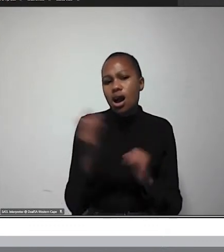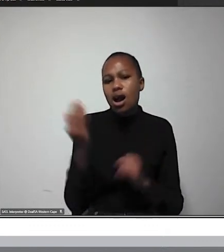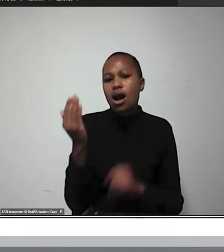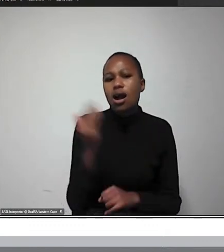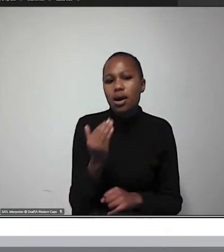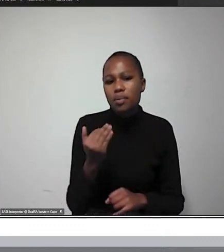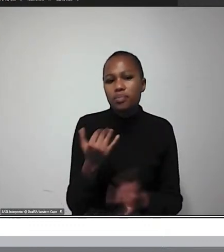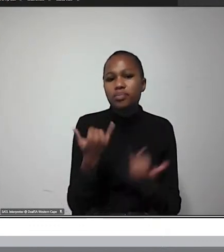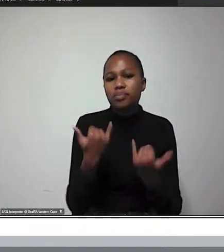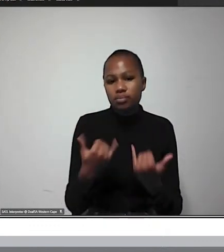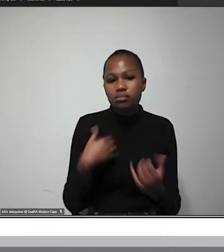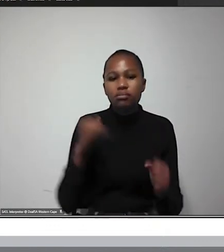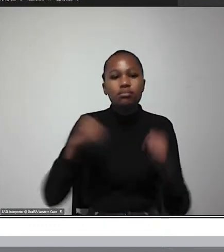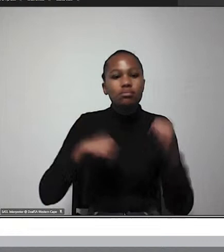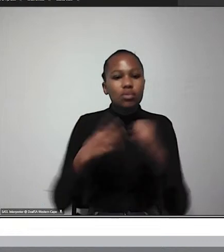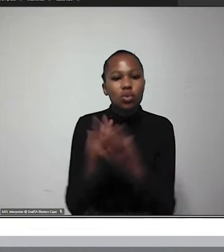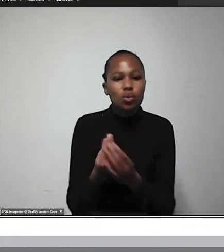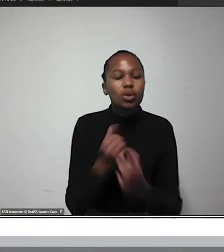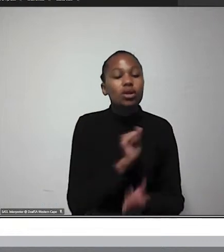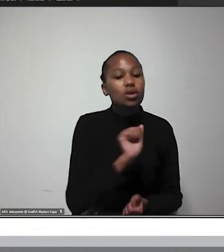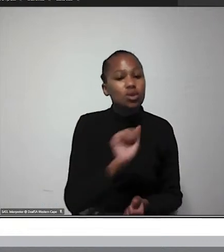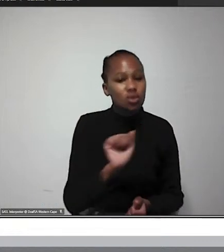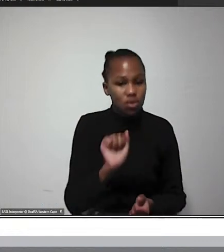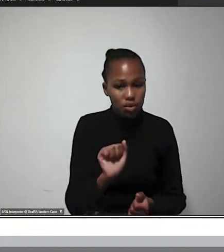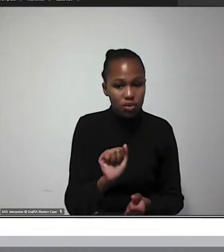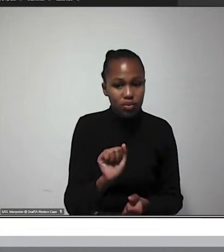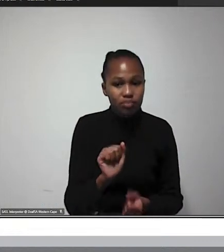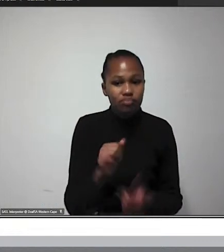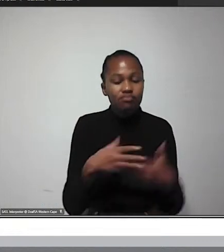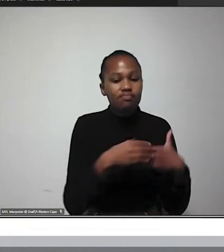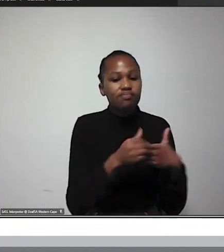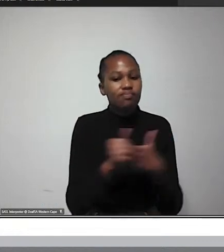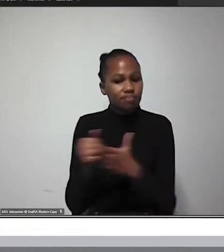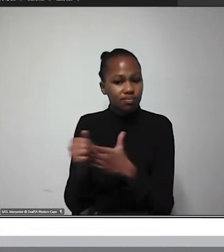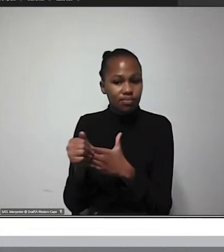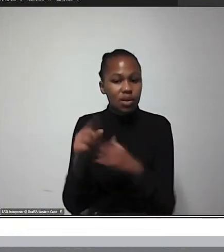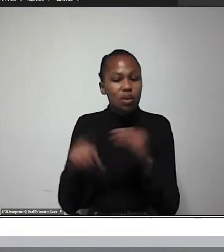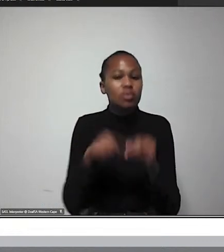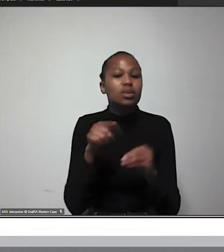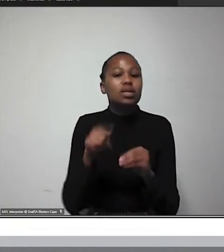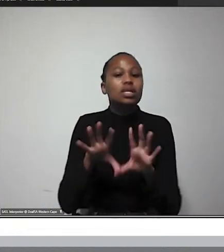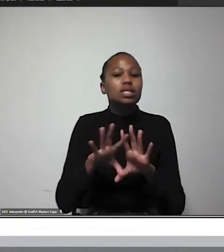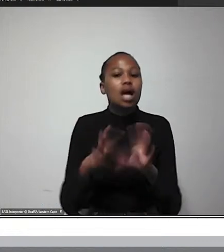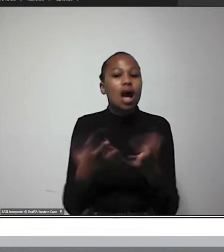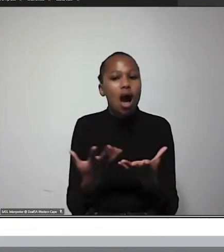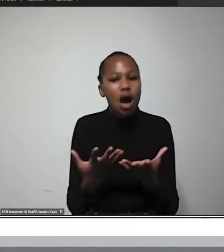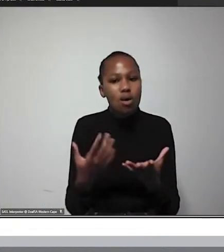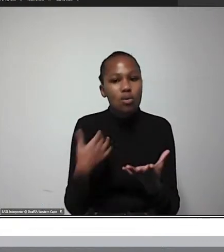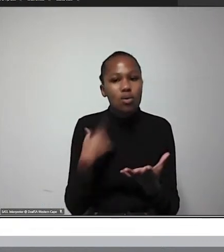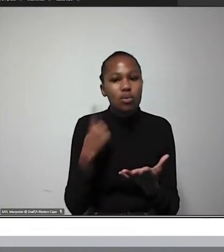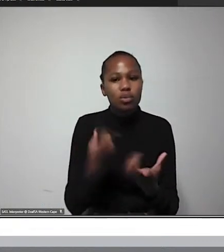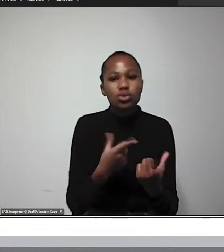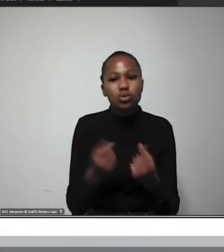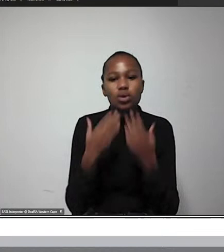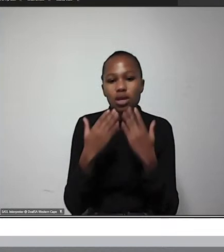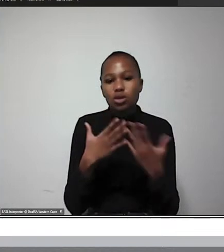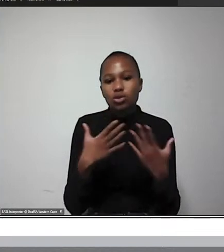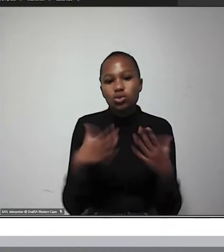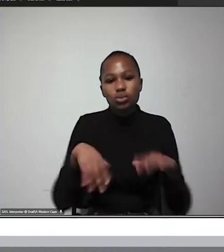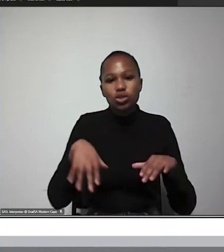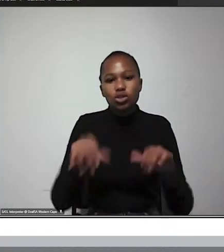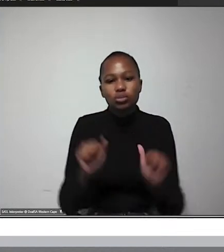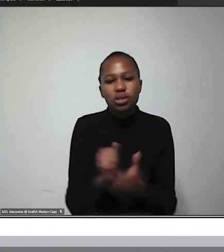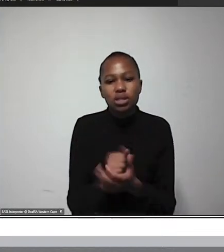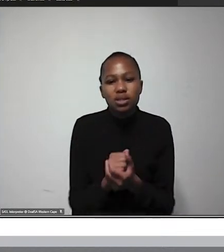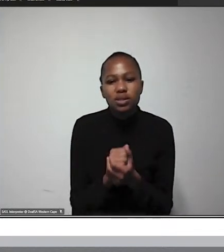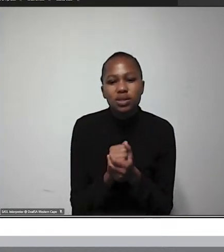you know, in agreement with your stance and your guidance in this particular matter and how we should take it forward. Thank you very much, Chair. Thank you